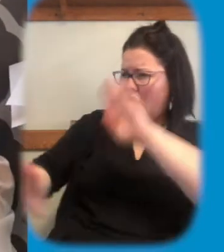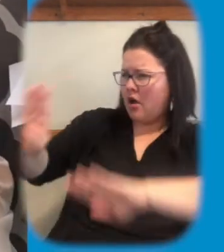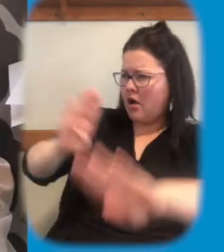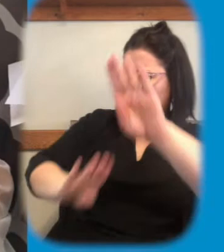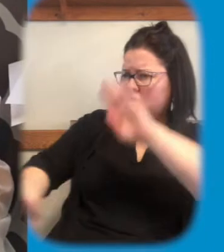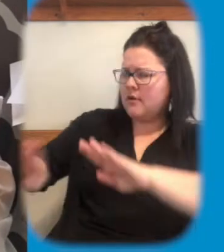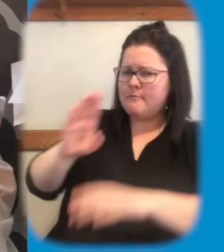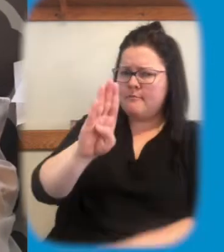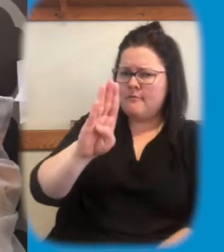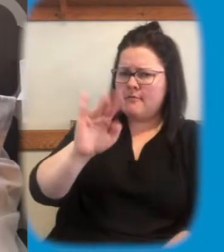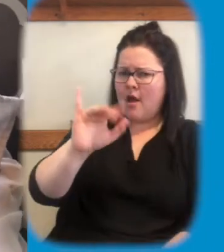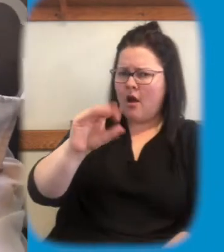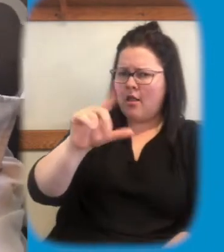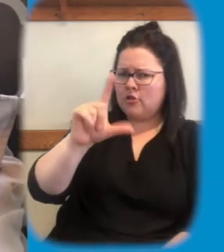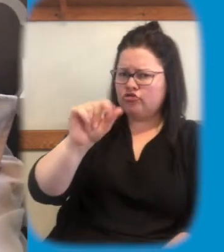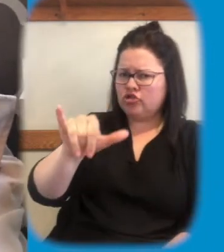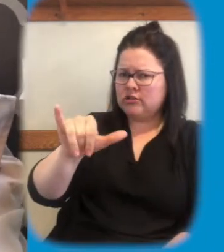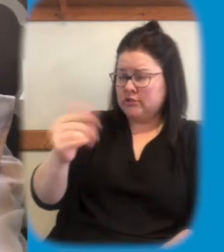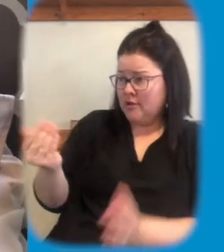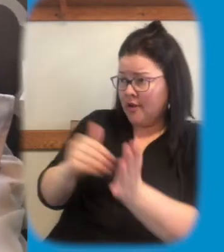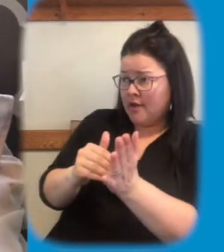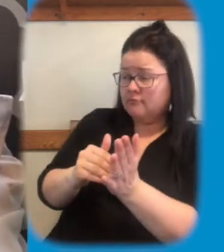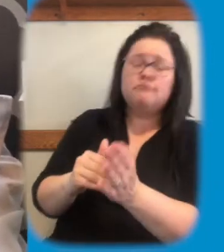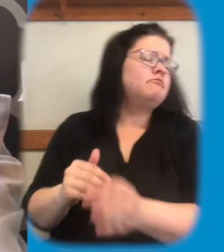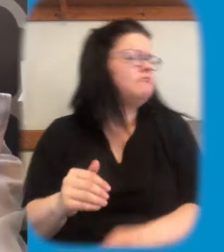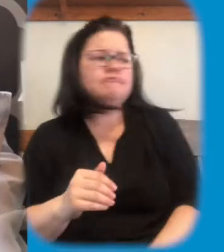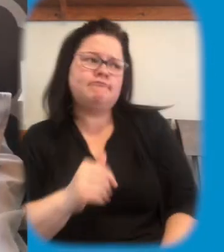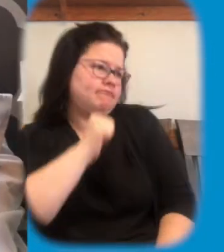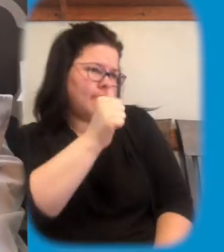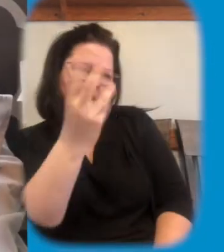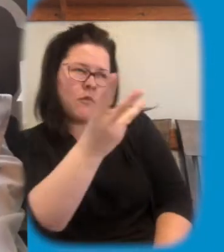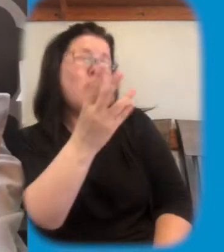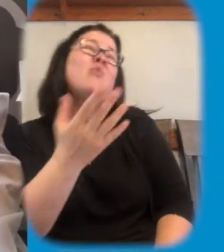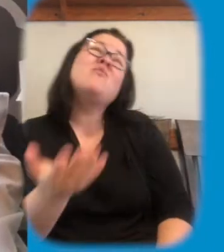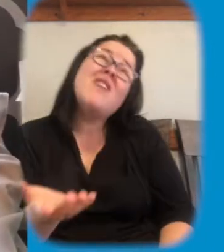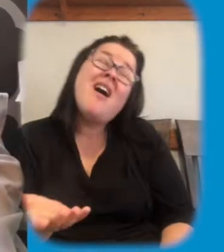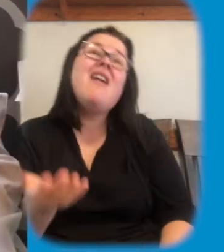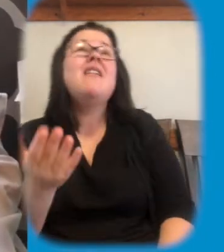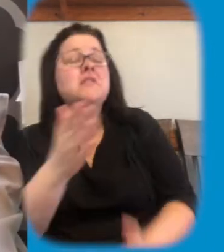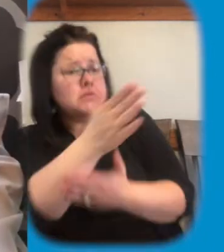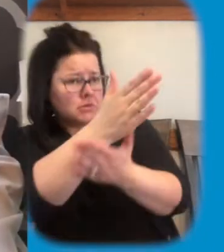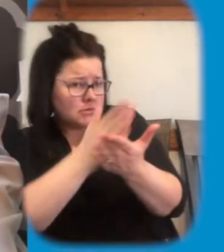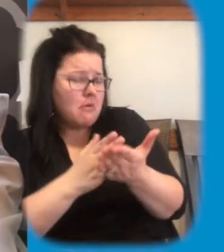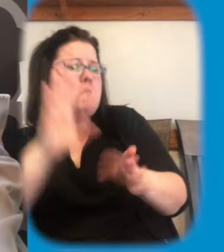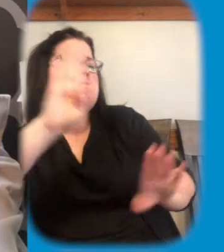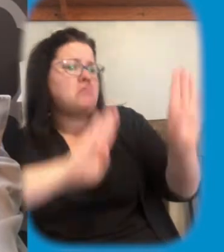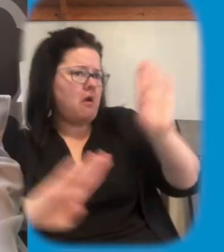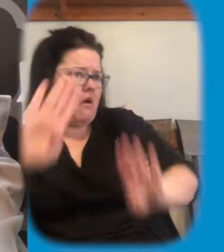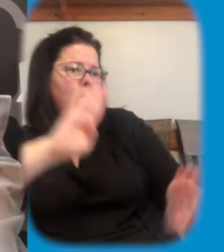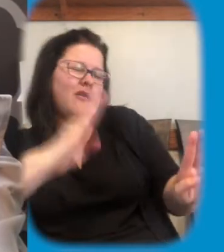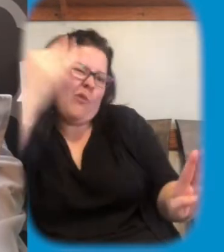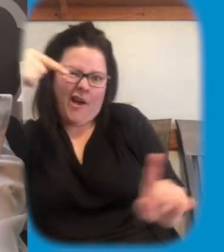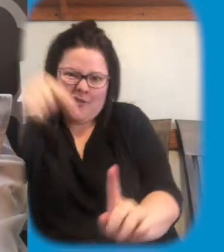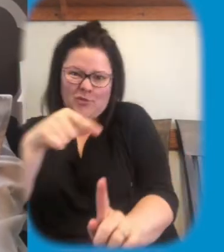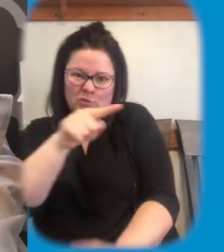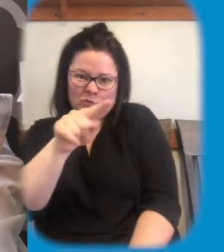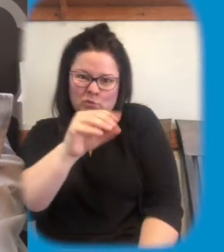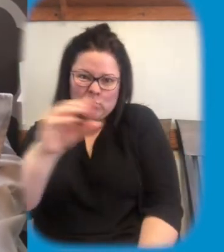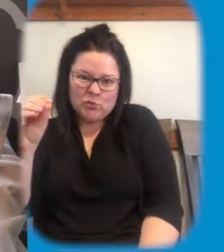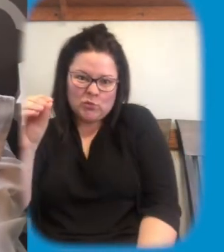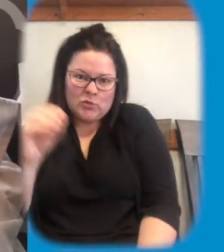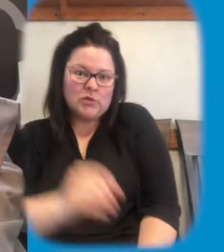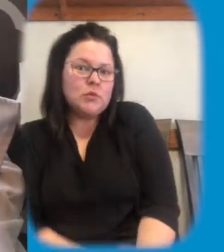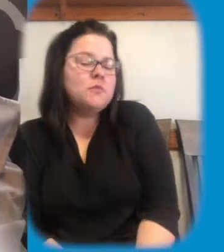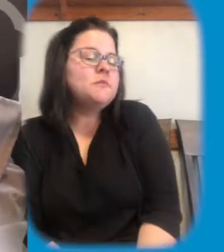Another biology session, I think. No, What? not biology on Wednesday. Well, I guess there will be some biology because it's the zoo,